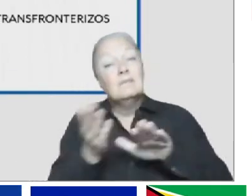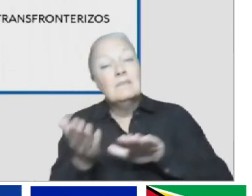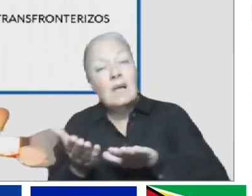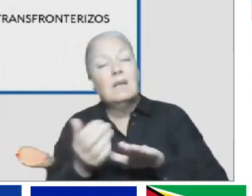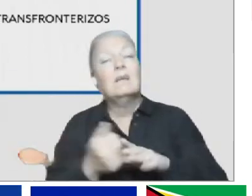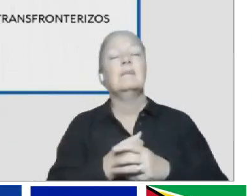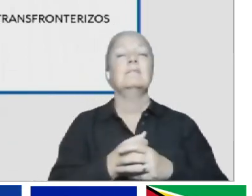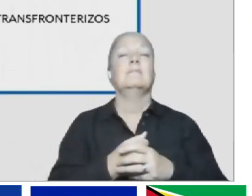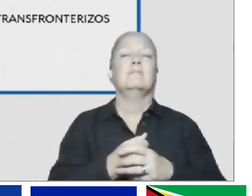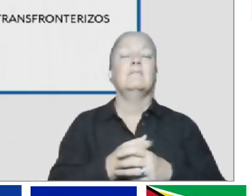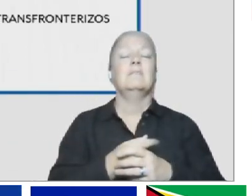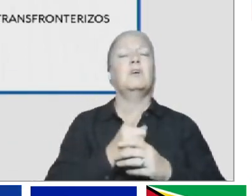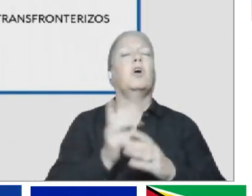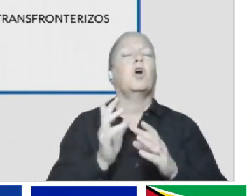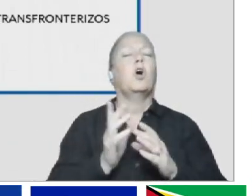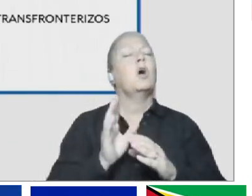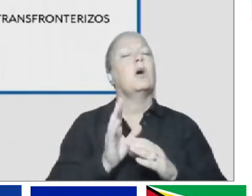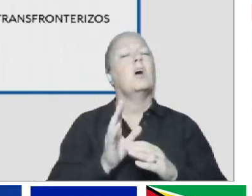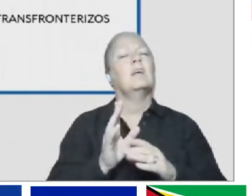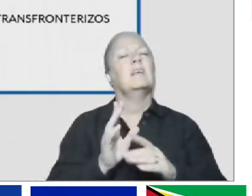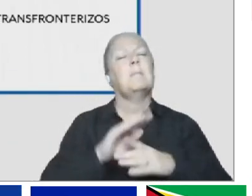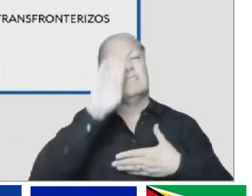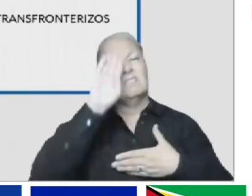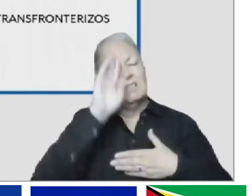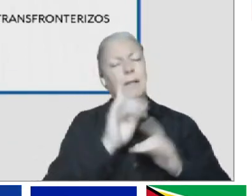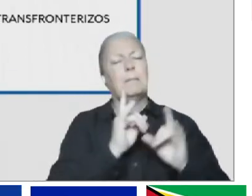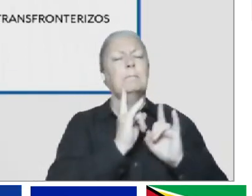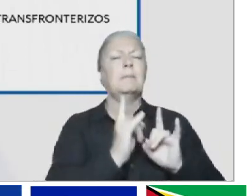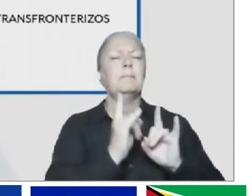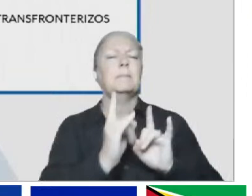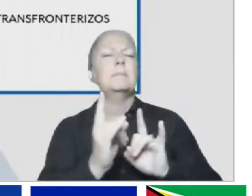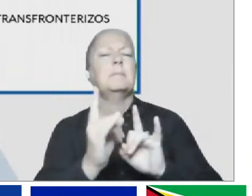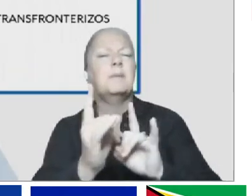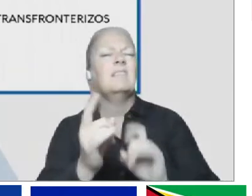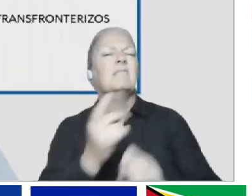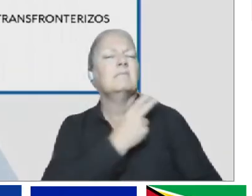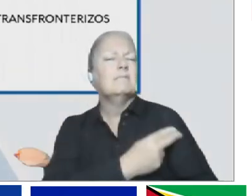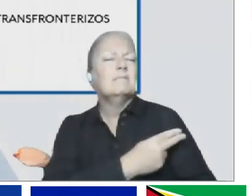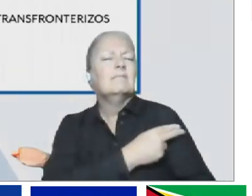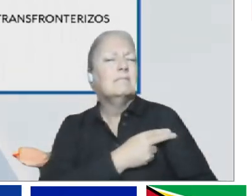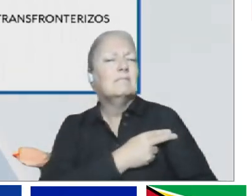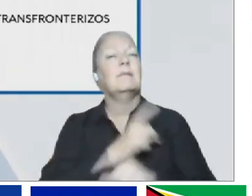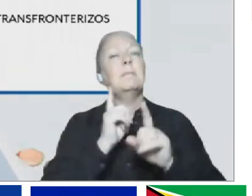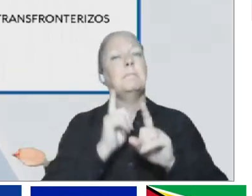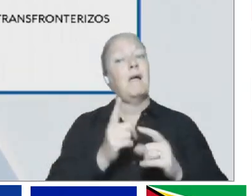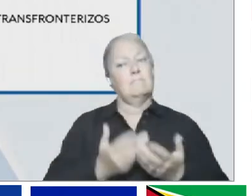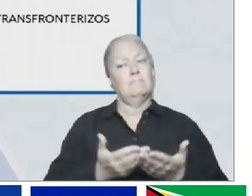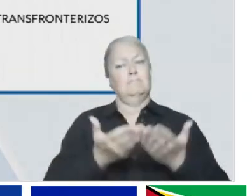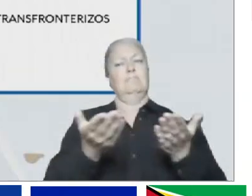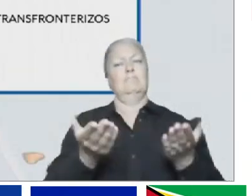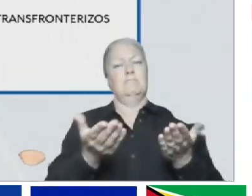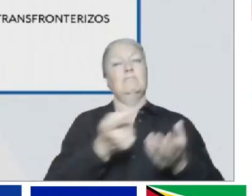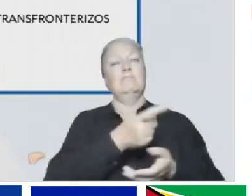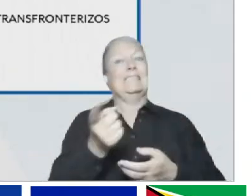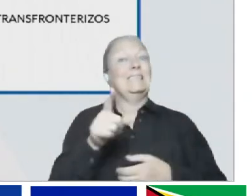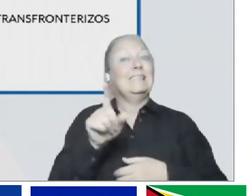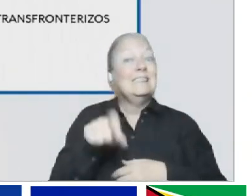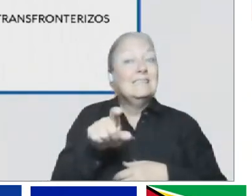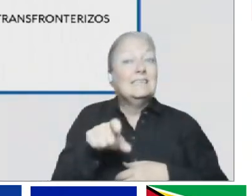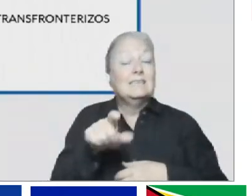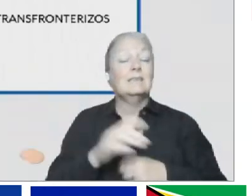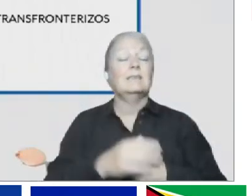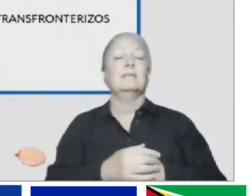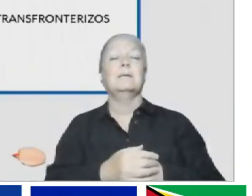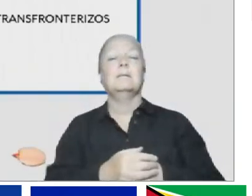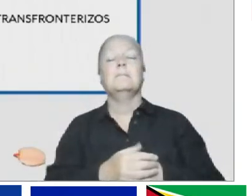very important and needs to be available for anyone who may require it. And maybe the innovation in this pandemic was the use of